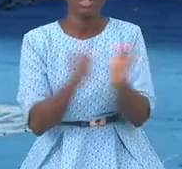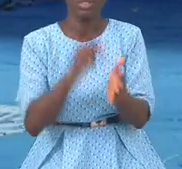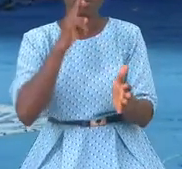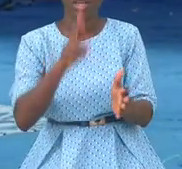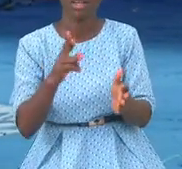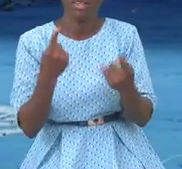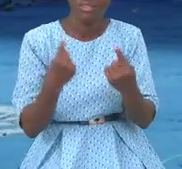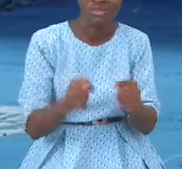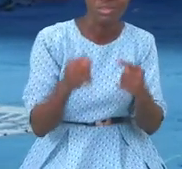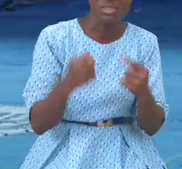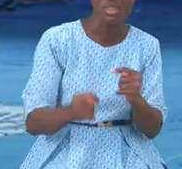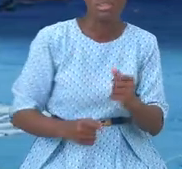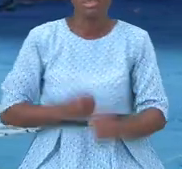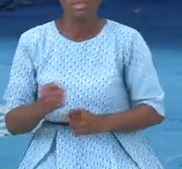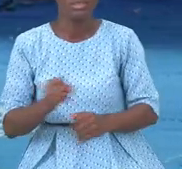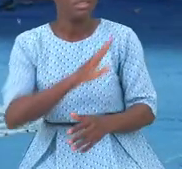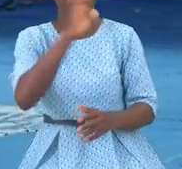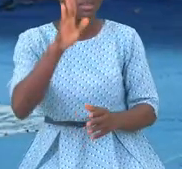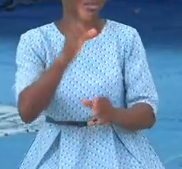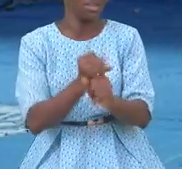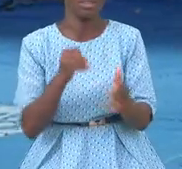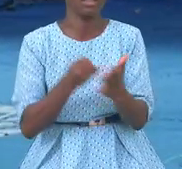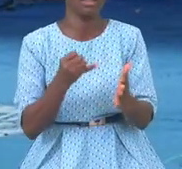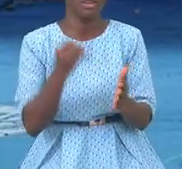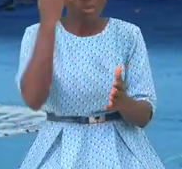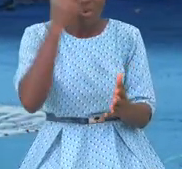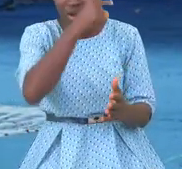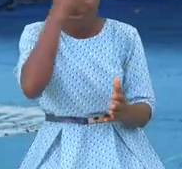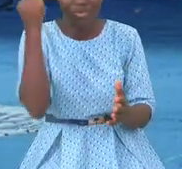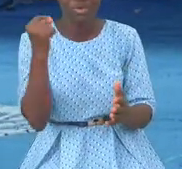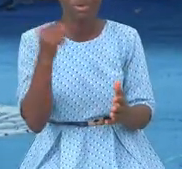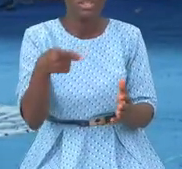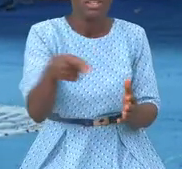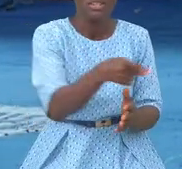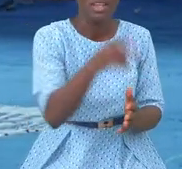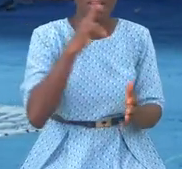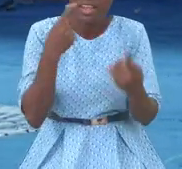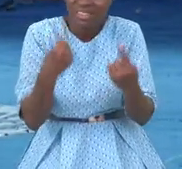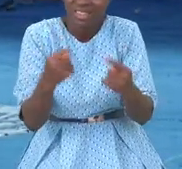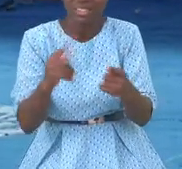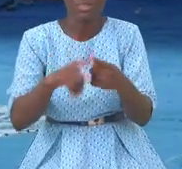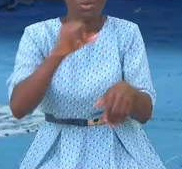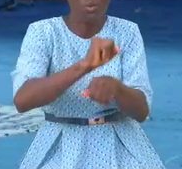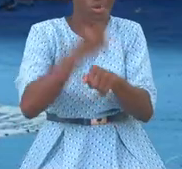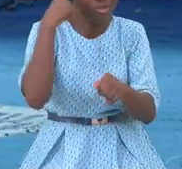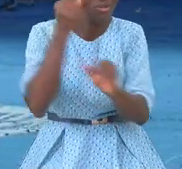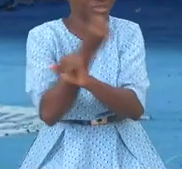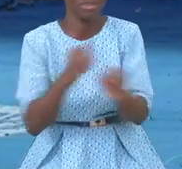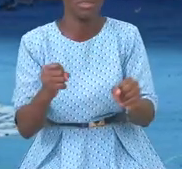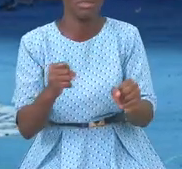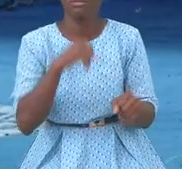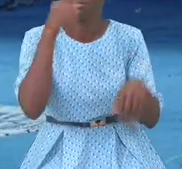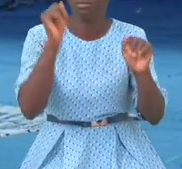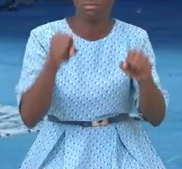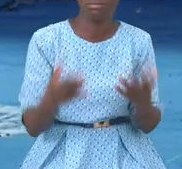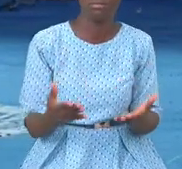trying to attain. But when you come and you say, nothing in my hands I bring,